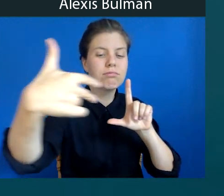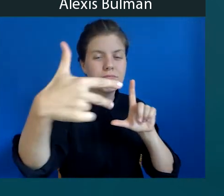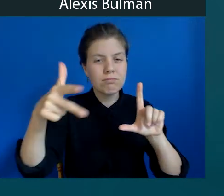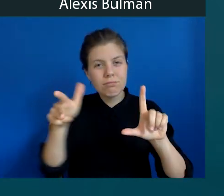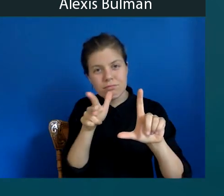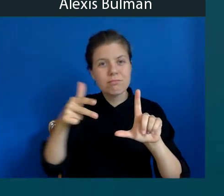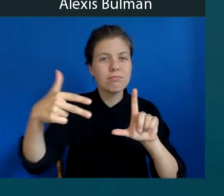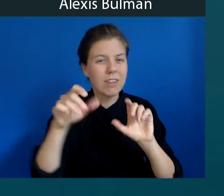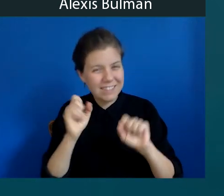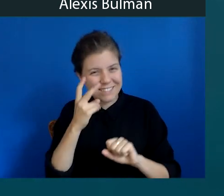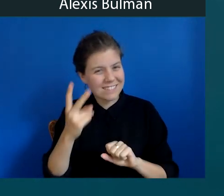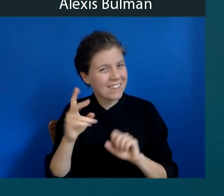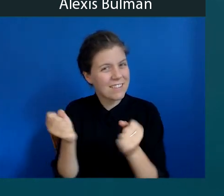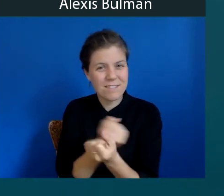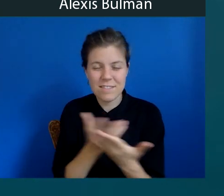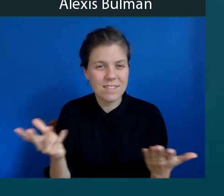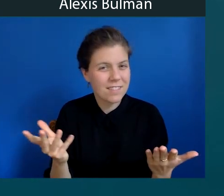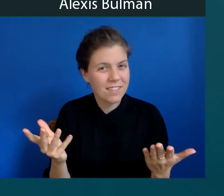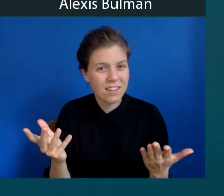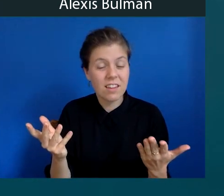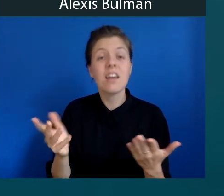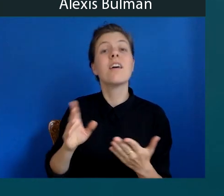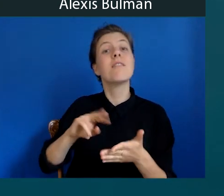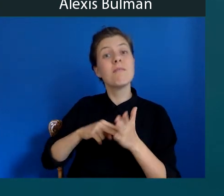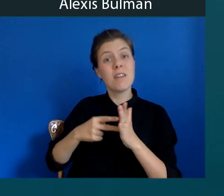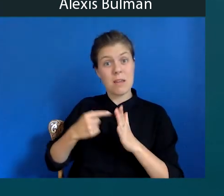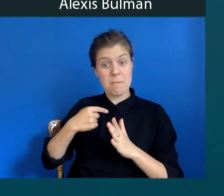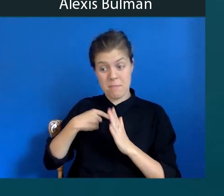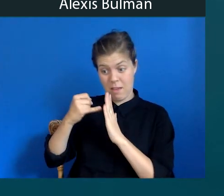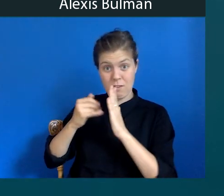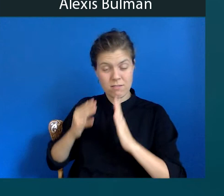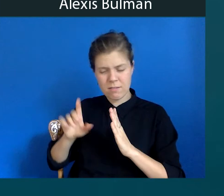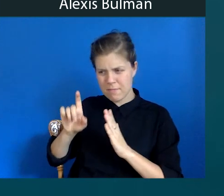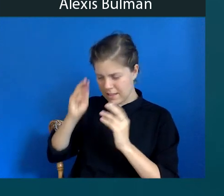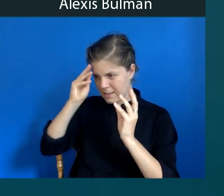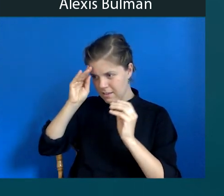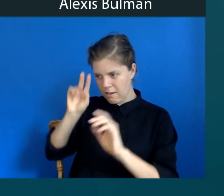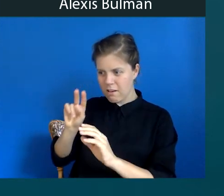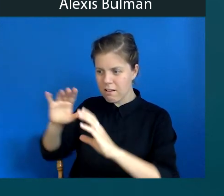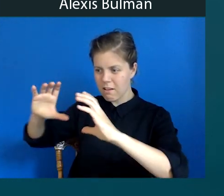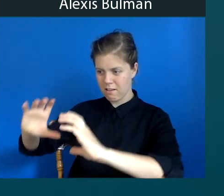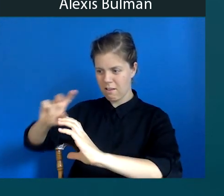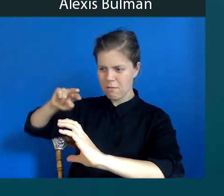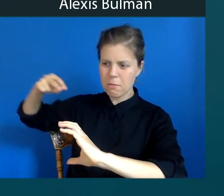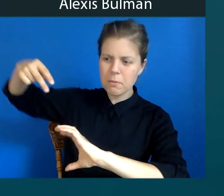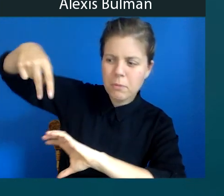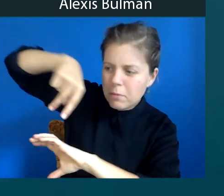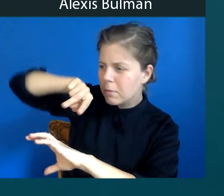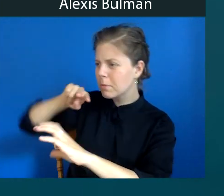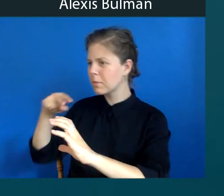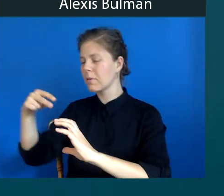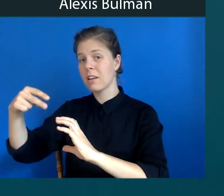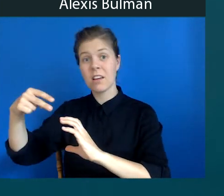the sculpture from every possible composition and angle, and I had to account for the fact that the viewer might